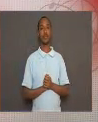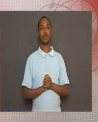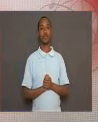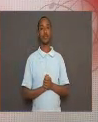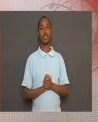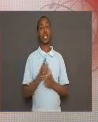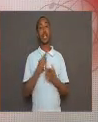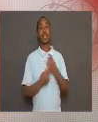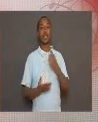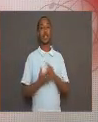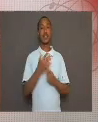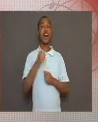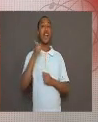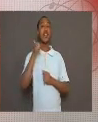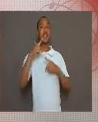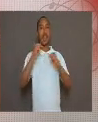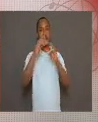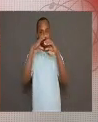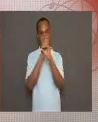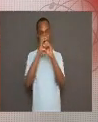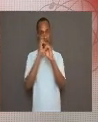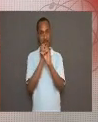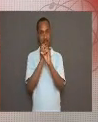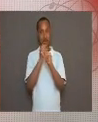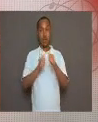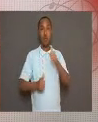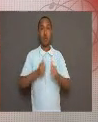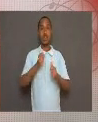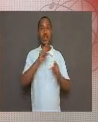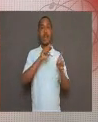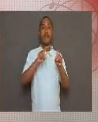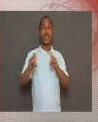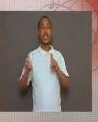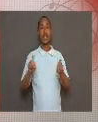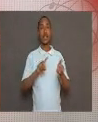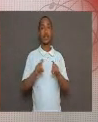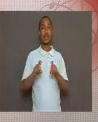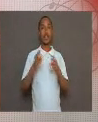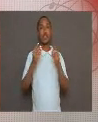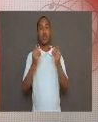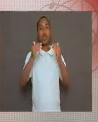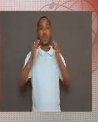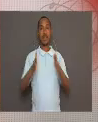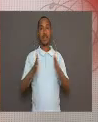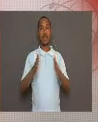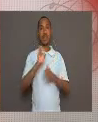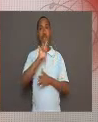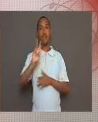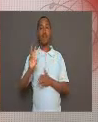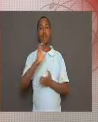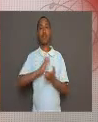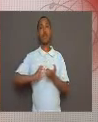Let us discuss another experiment which investigates the solubility of